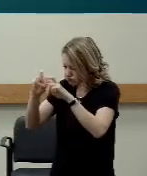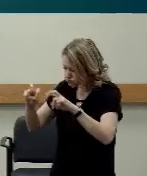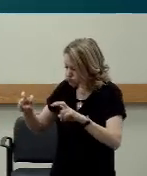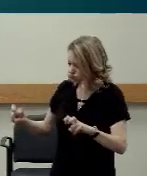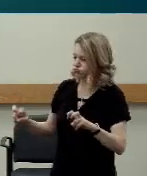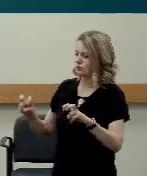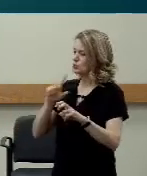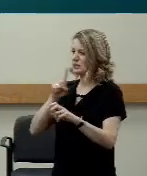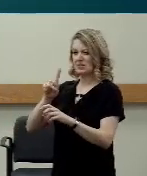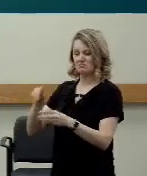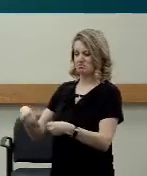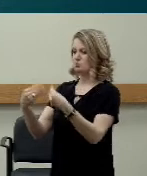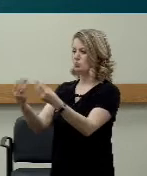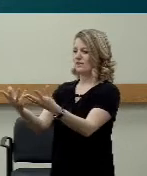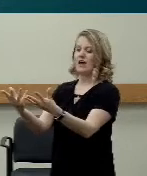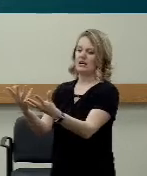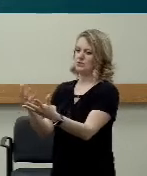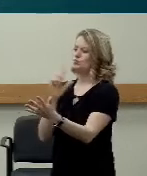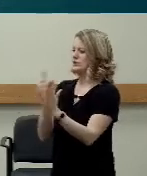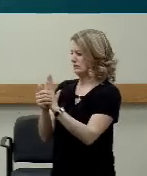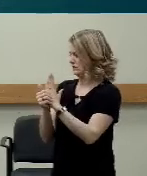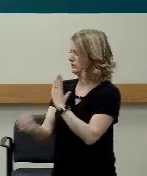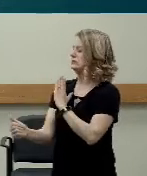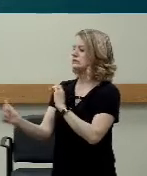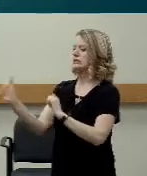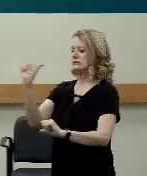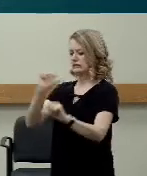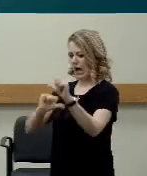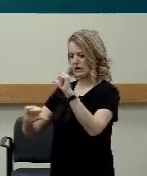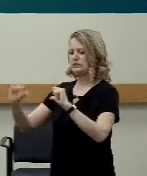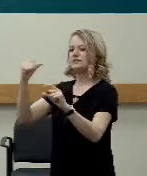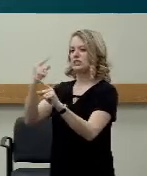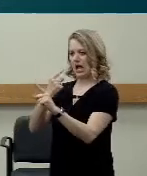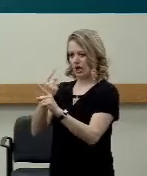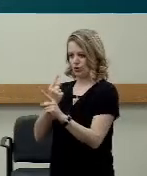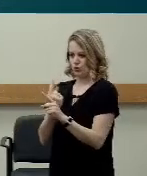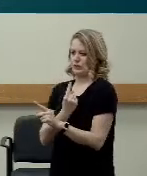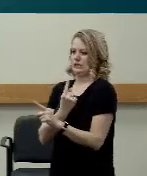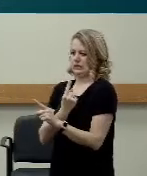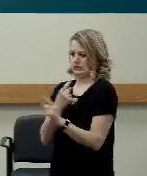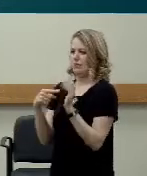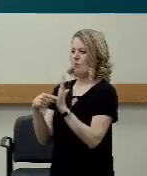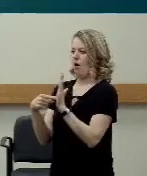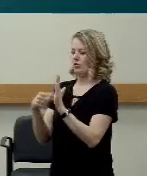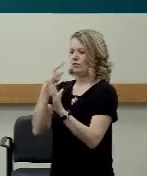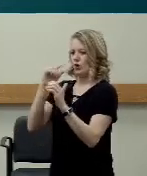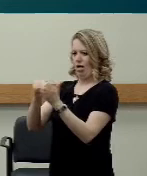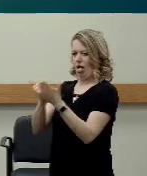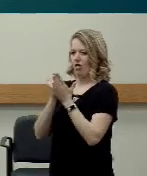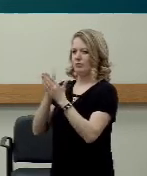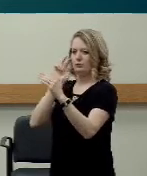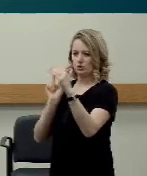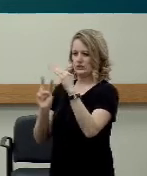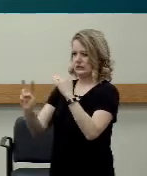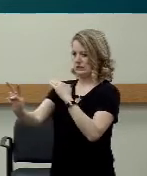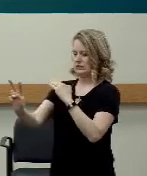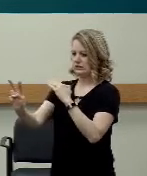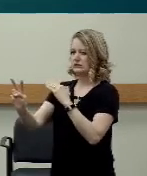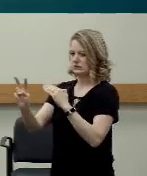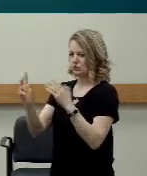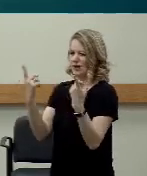logical, very scientific and accurate system of predicting the